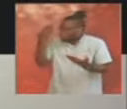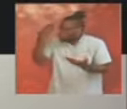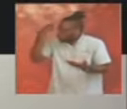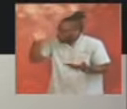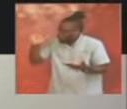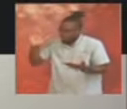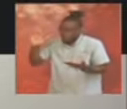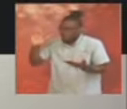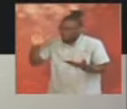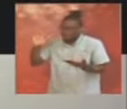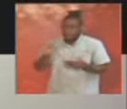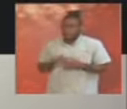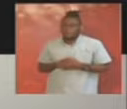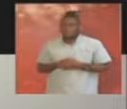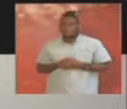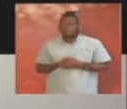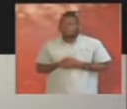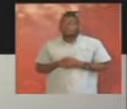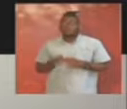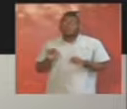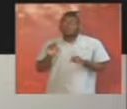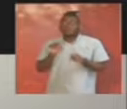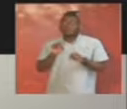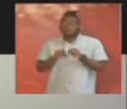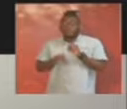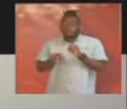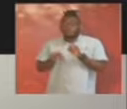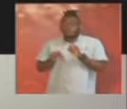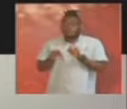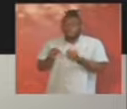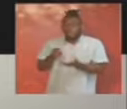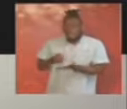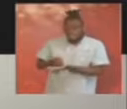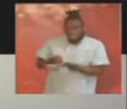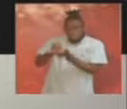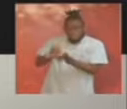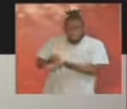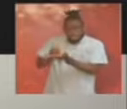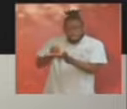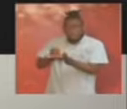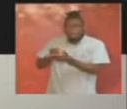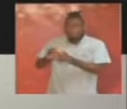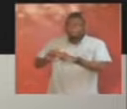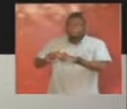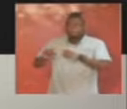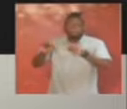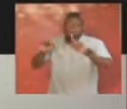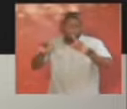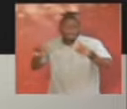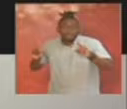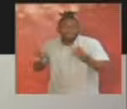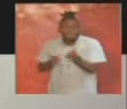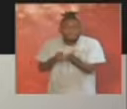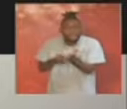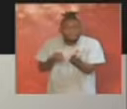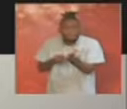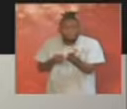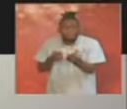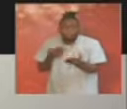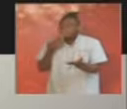unintended. It is therapeutic, but in some cases, you can have adverse side effects, and these